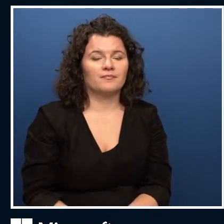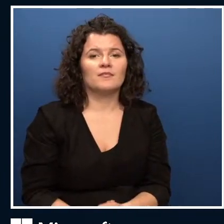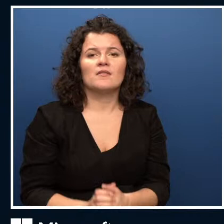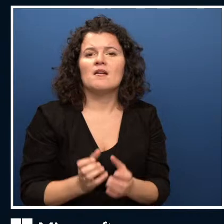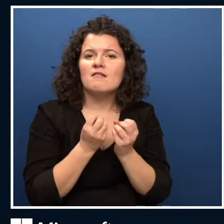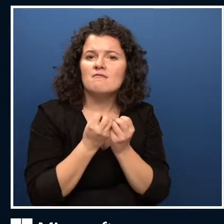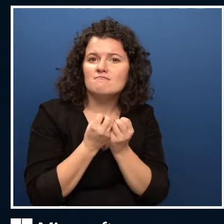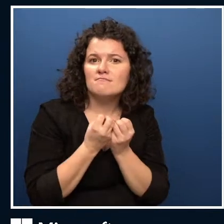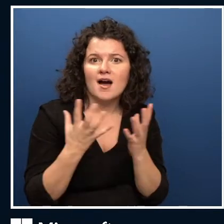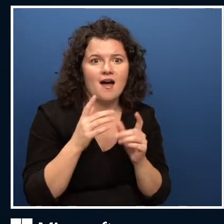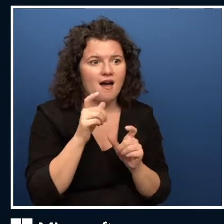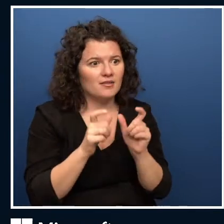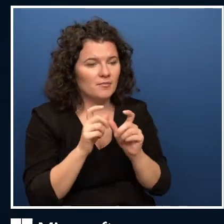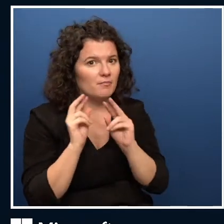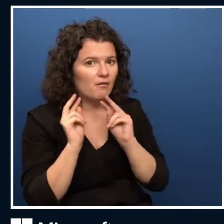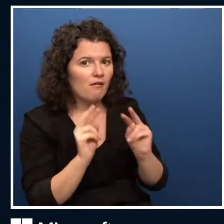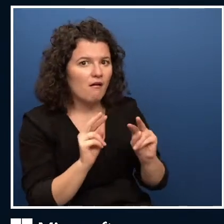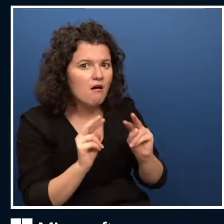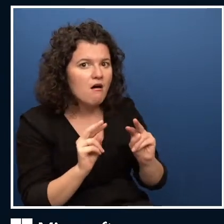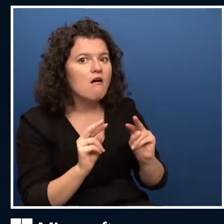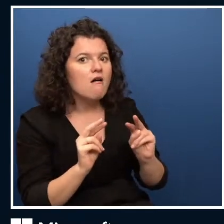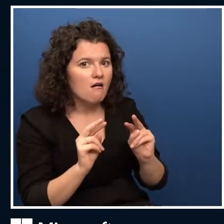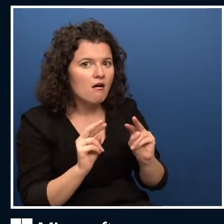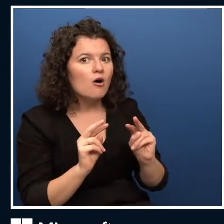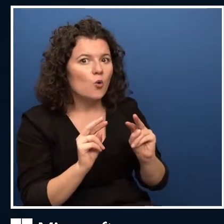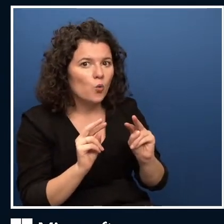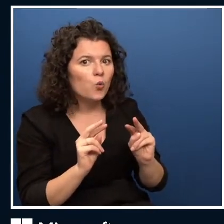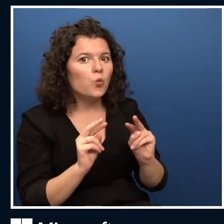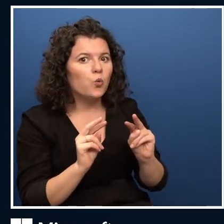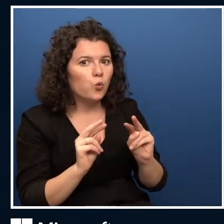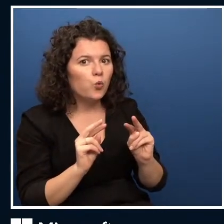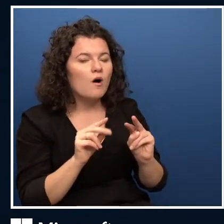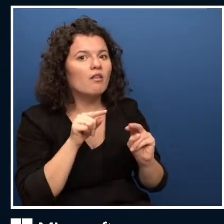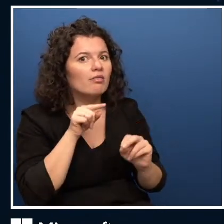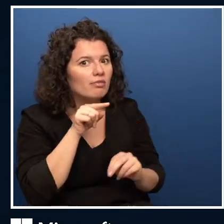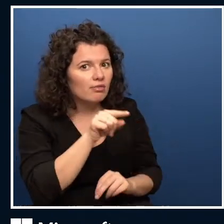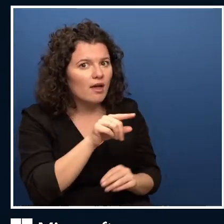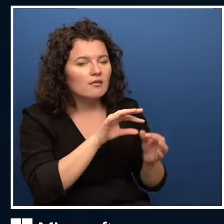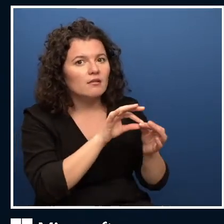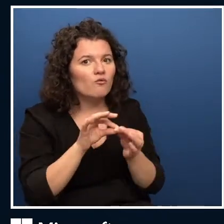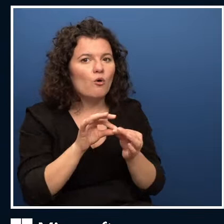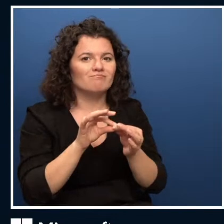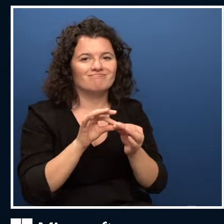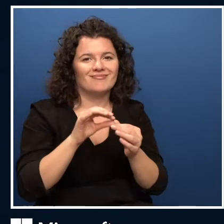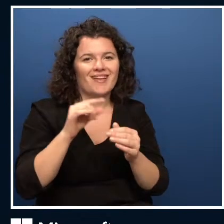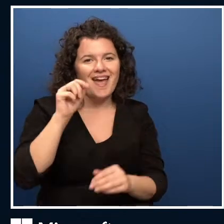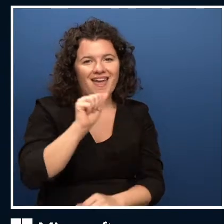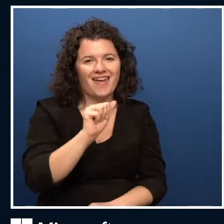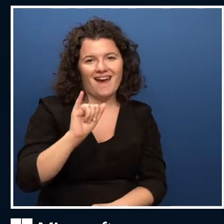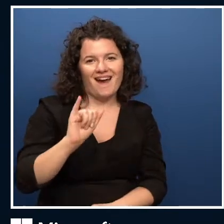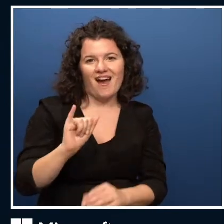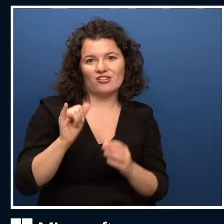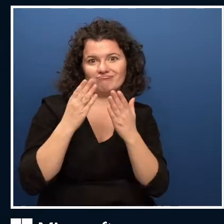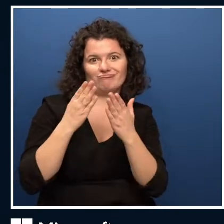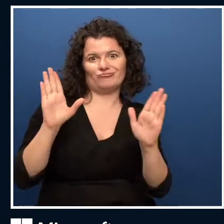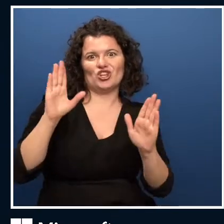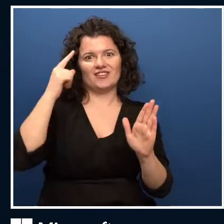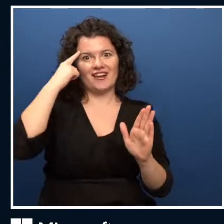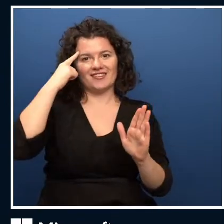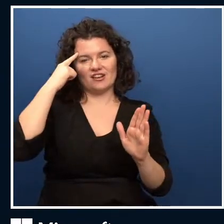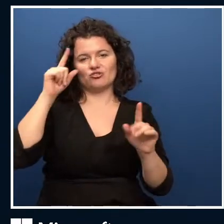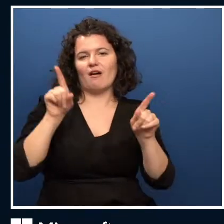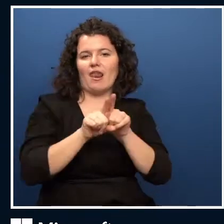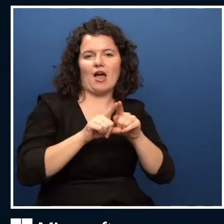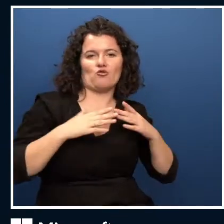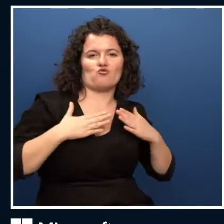huge leap towards artificial general intelligence, because such a model could achieve